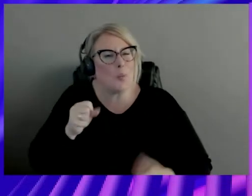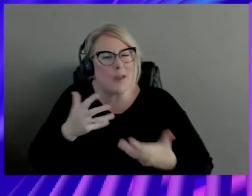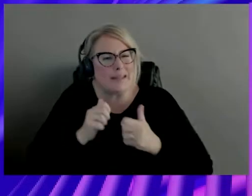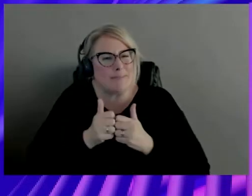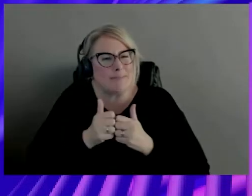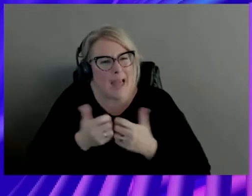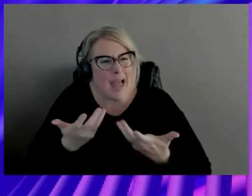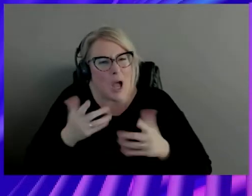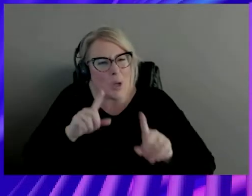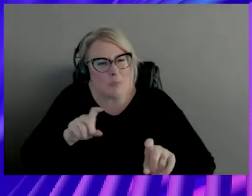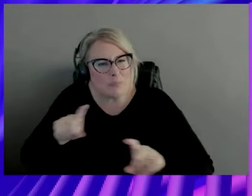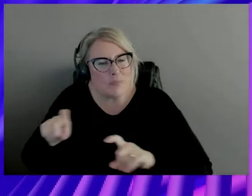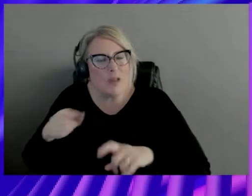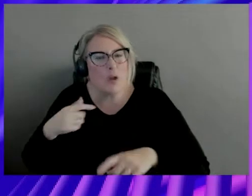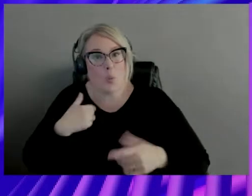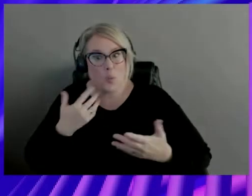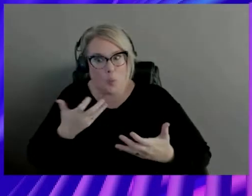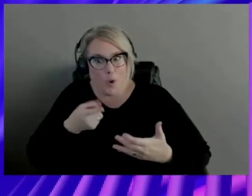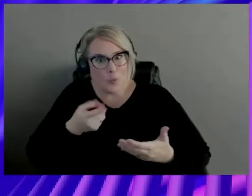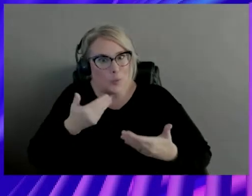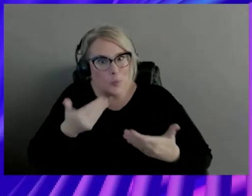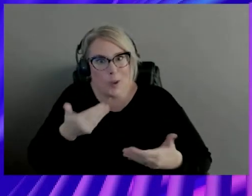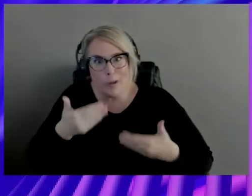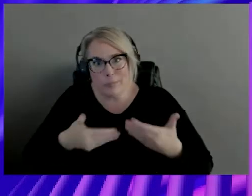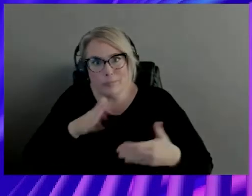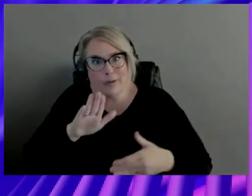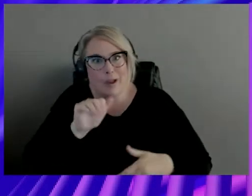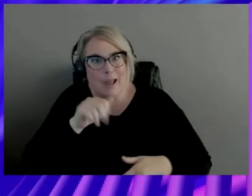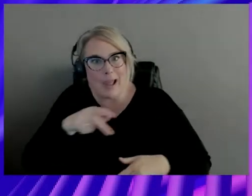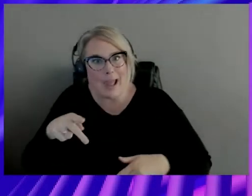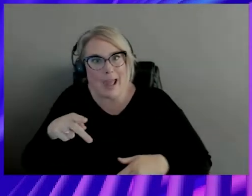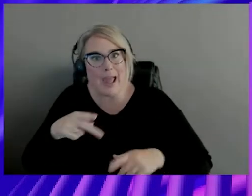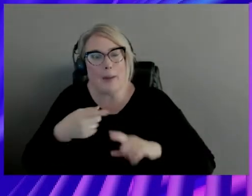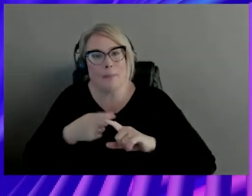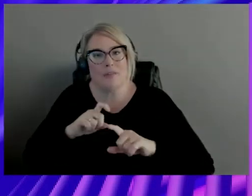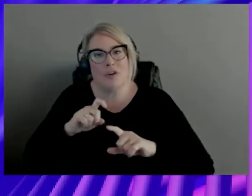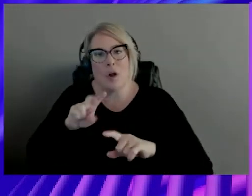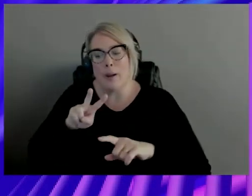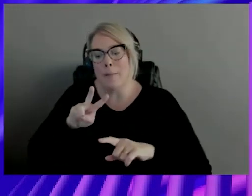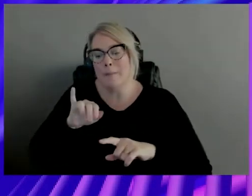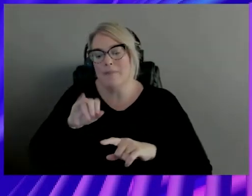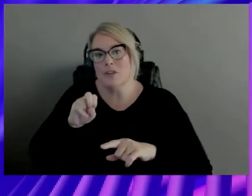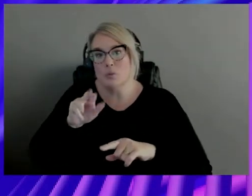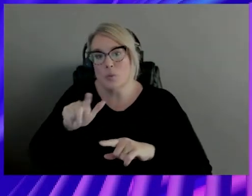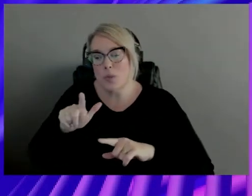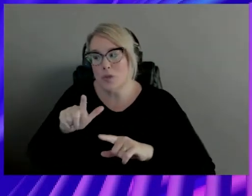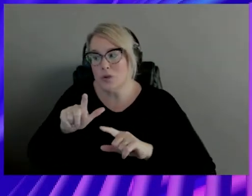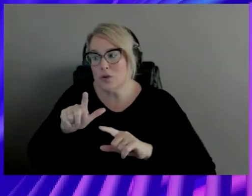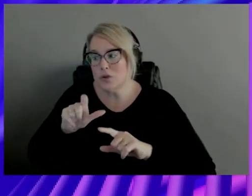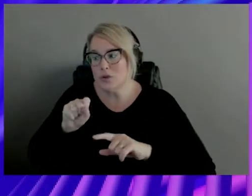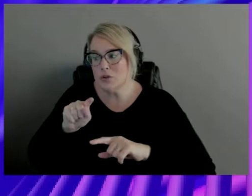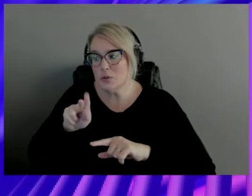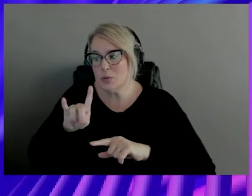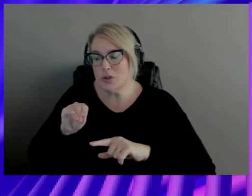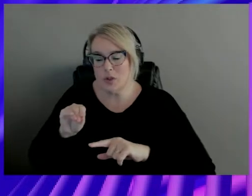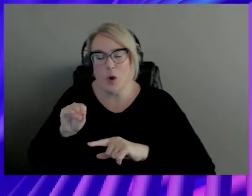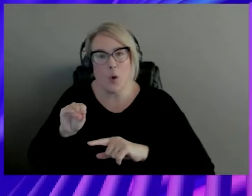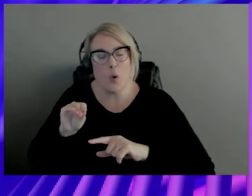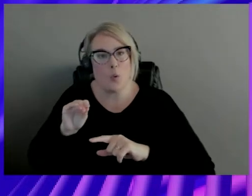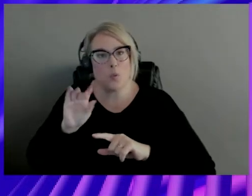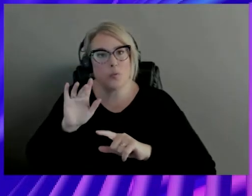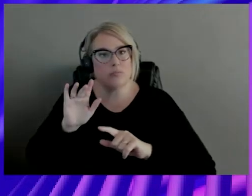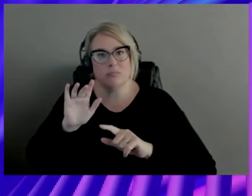we want you to be able to get your application from Visual Studio out to AWS in as few clicks as possible,